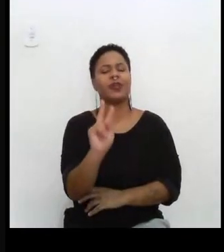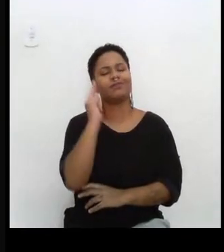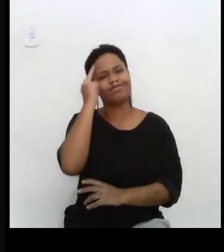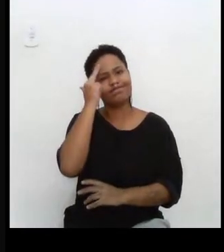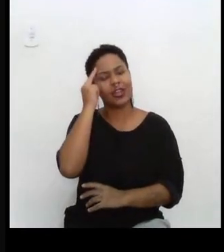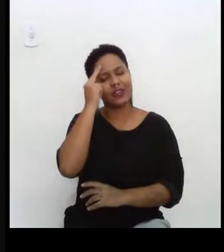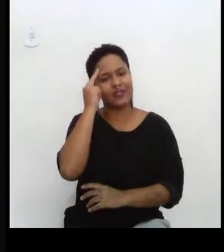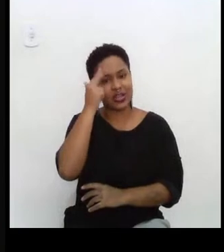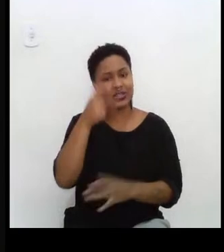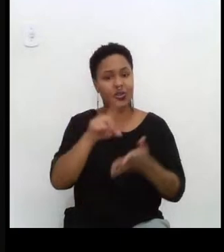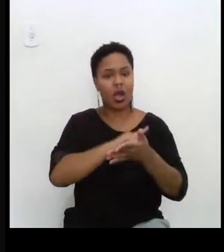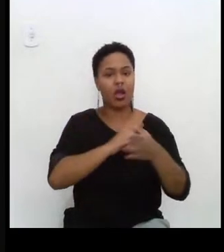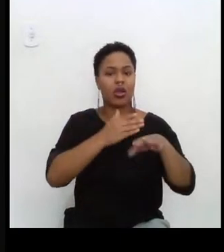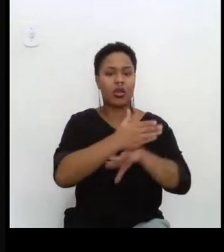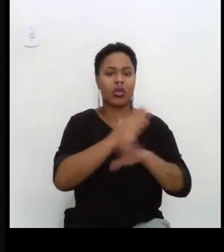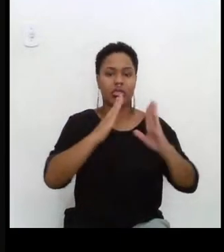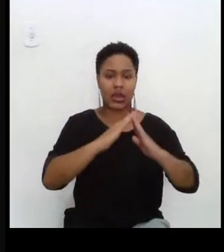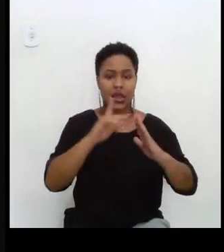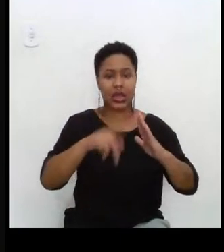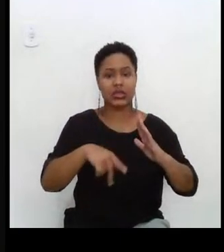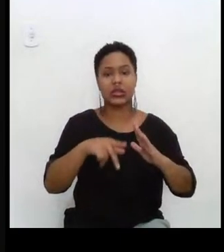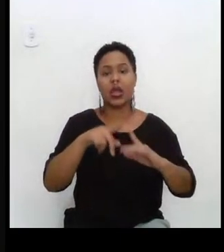E aí